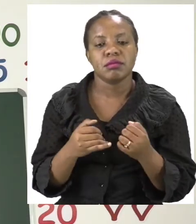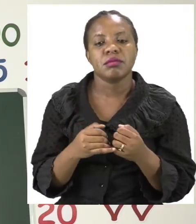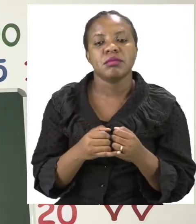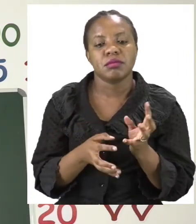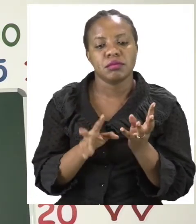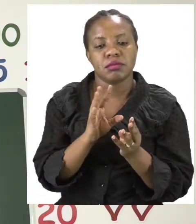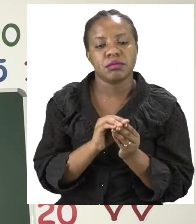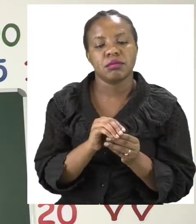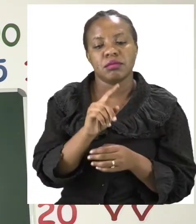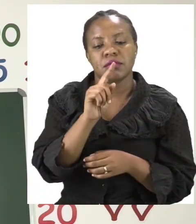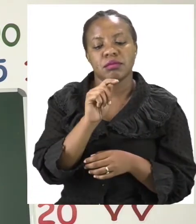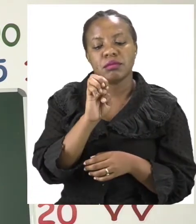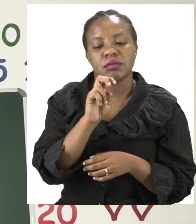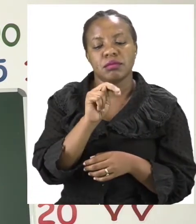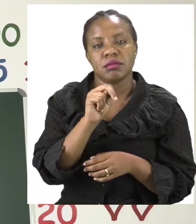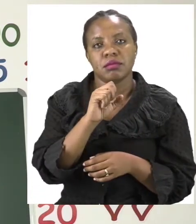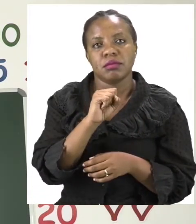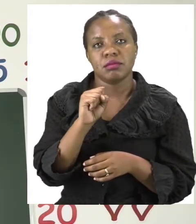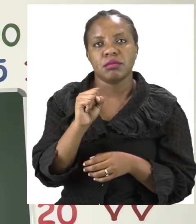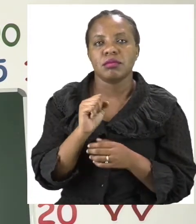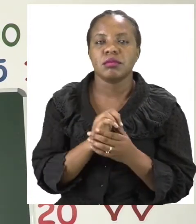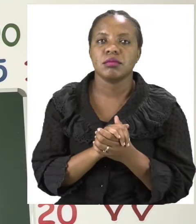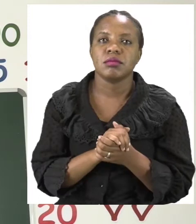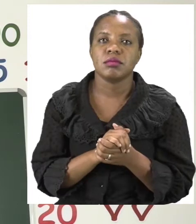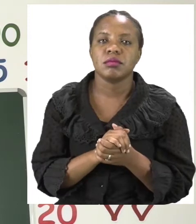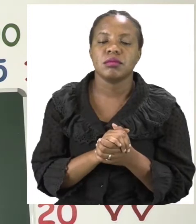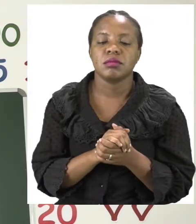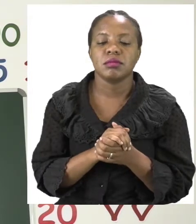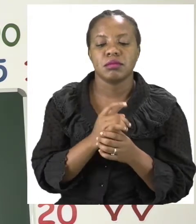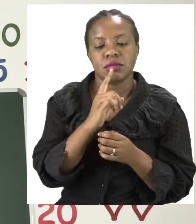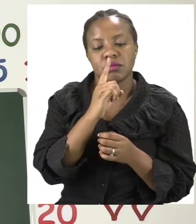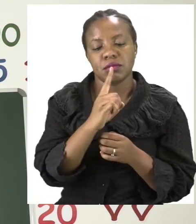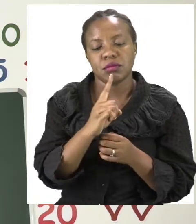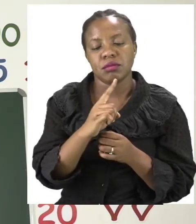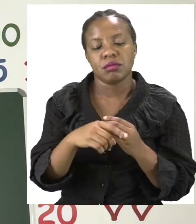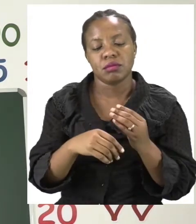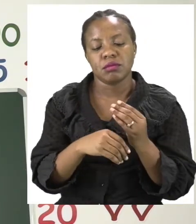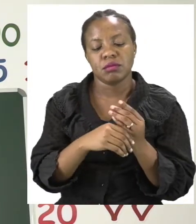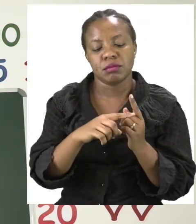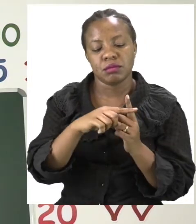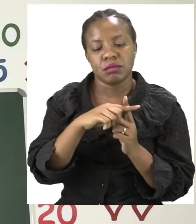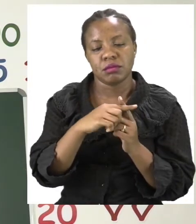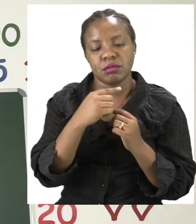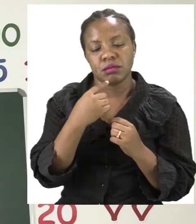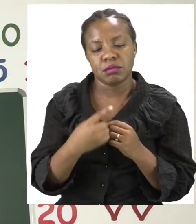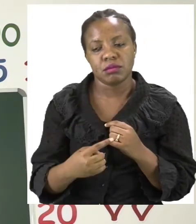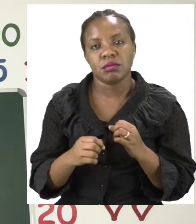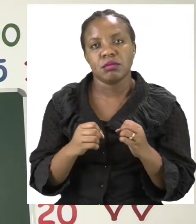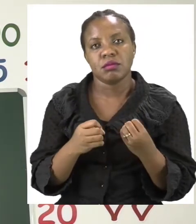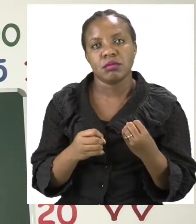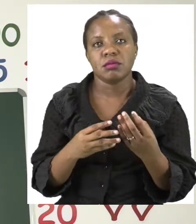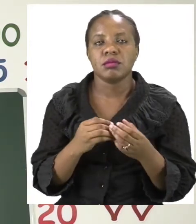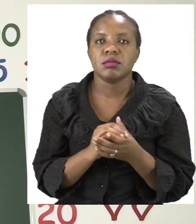side. Now the tens side will now say 1 plus 1.